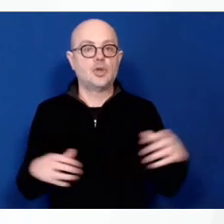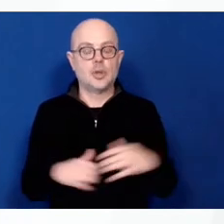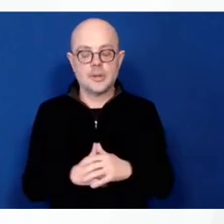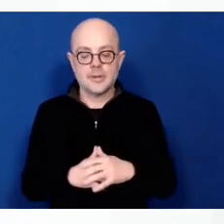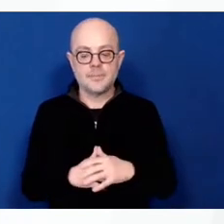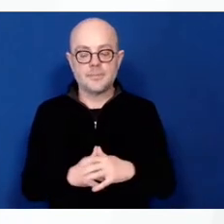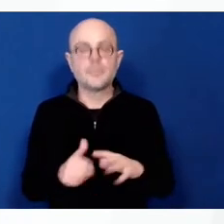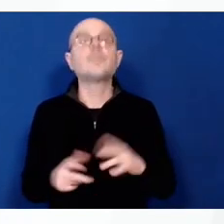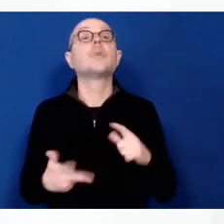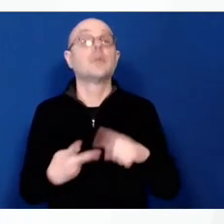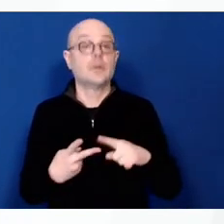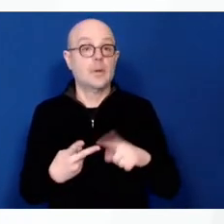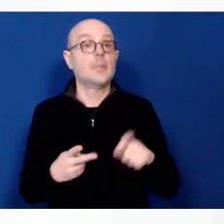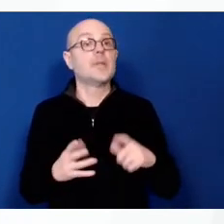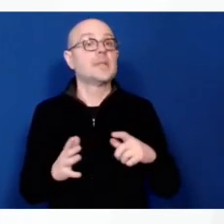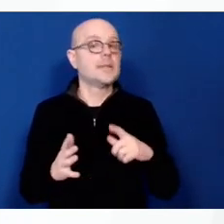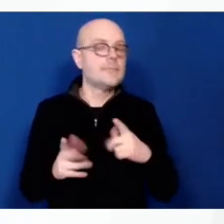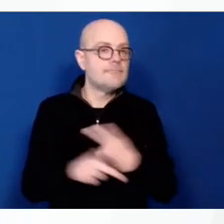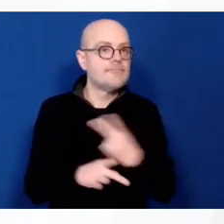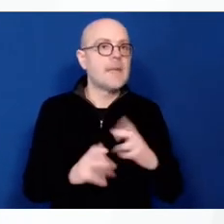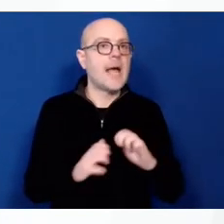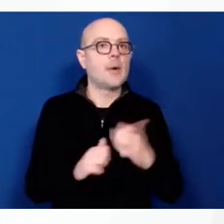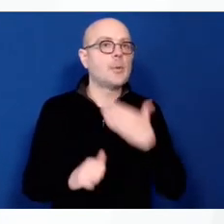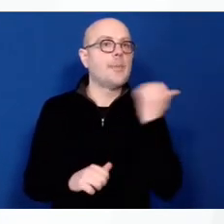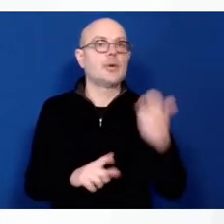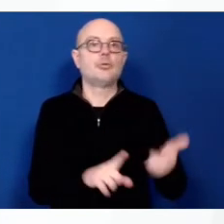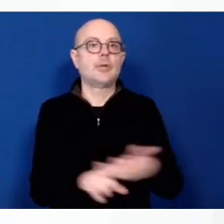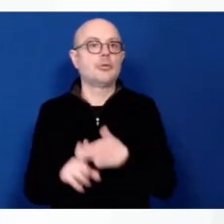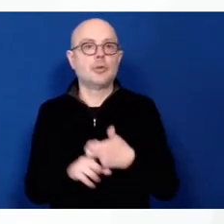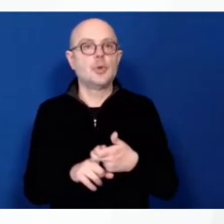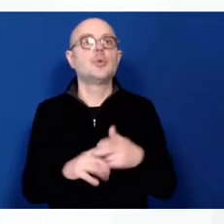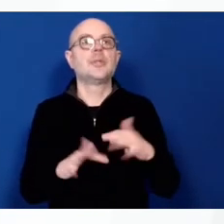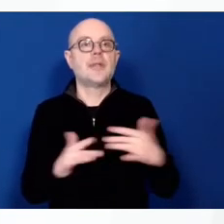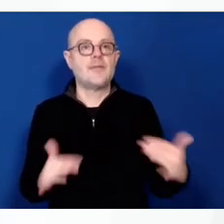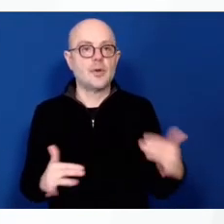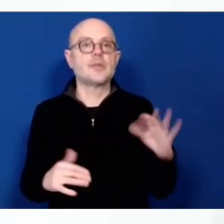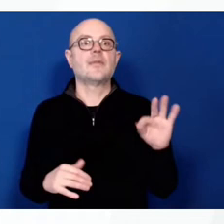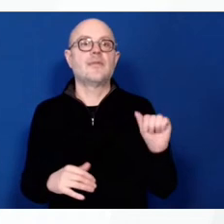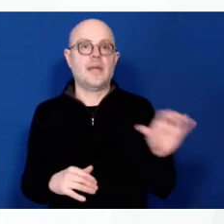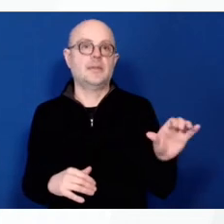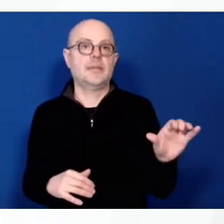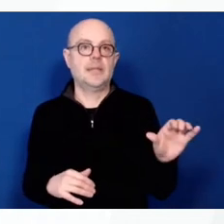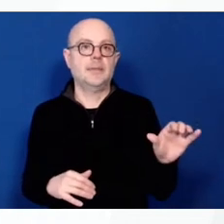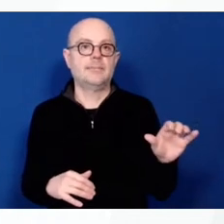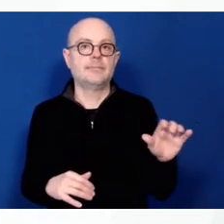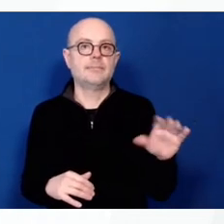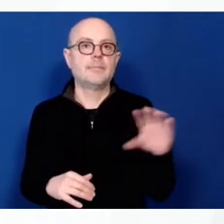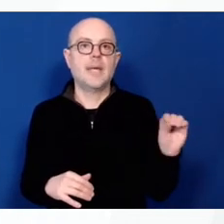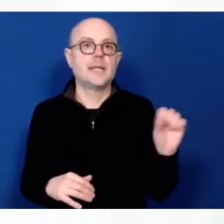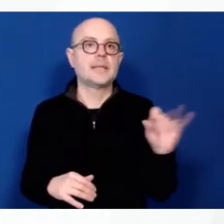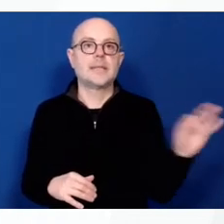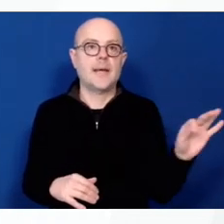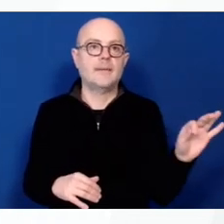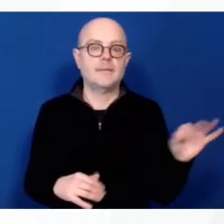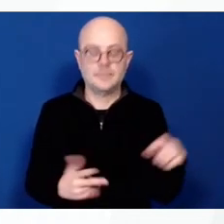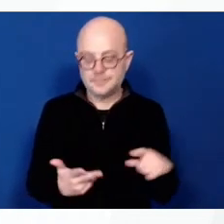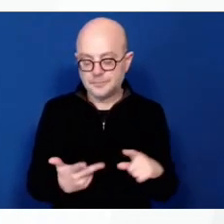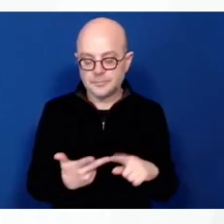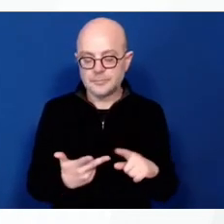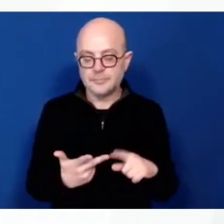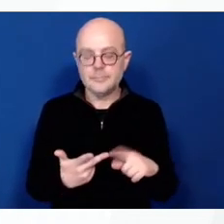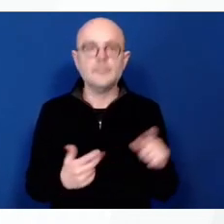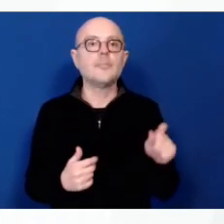faculty recruiting, retention, and promotion practices, which Provost Richards will discuss in a bit. Three,